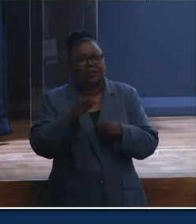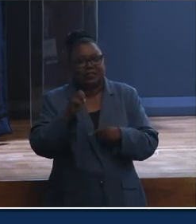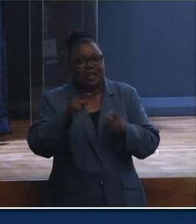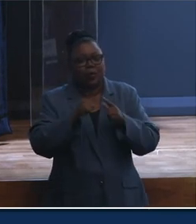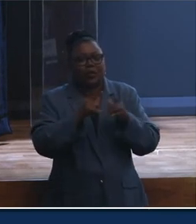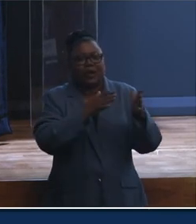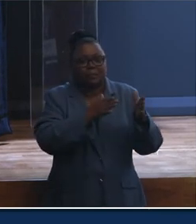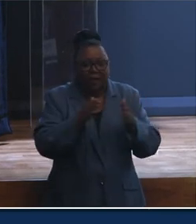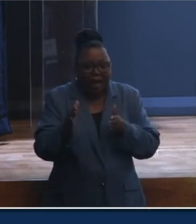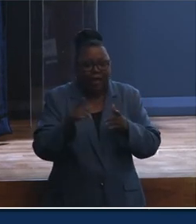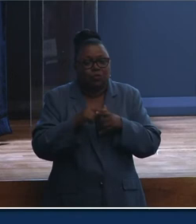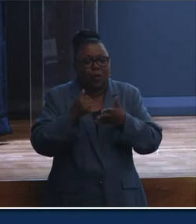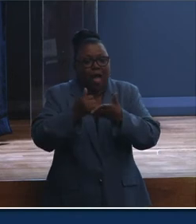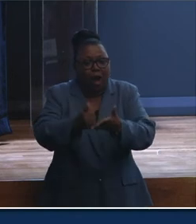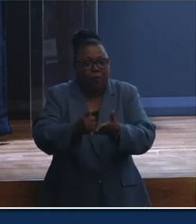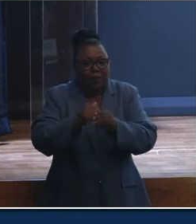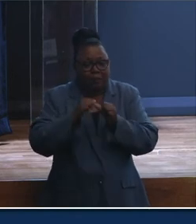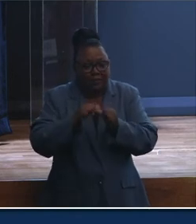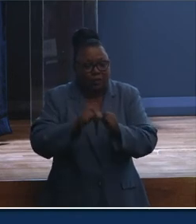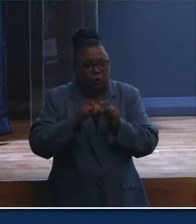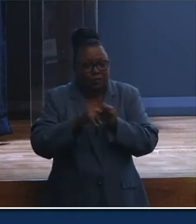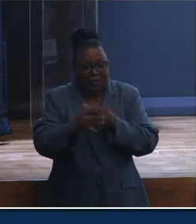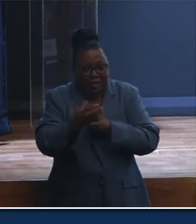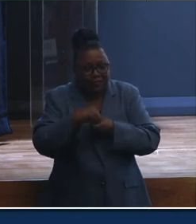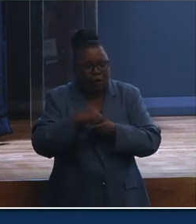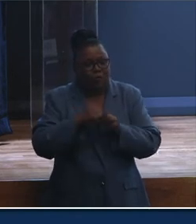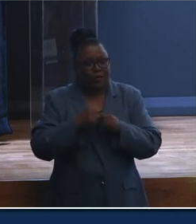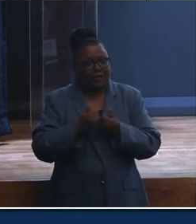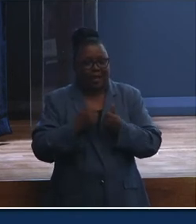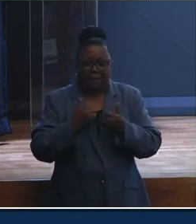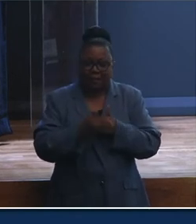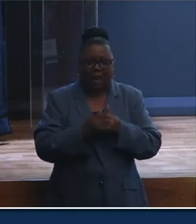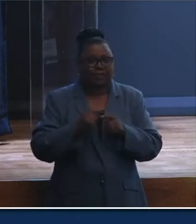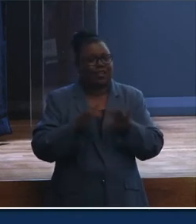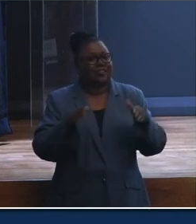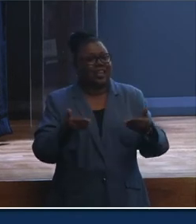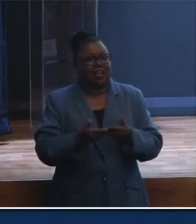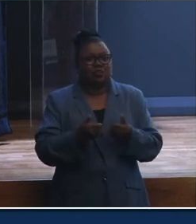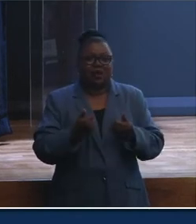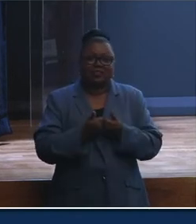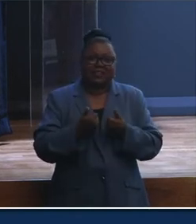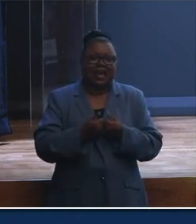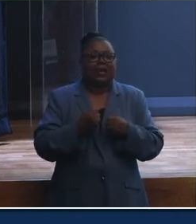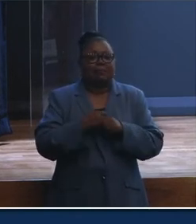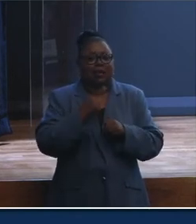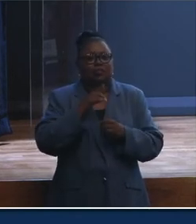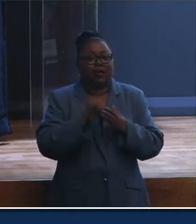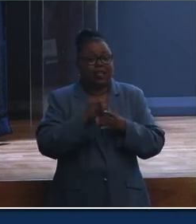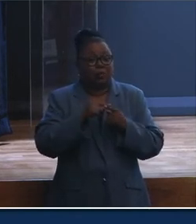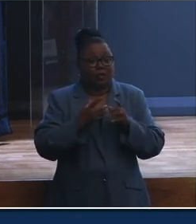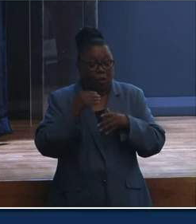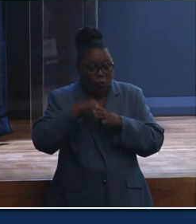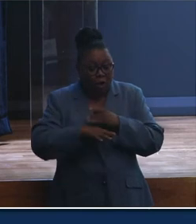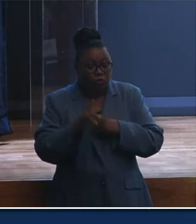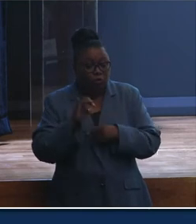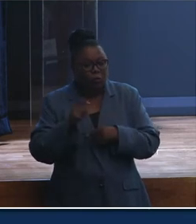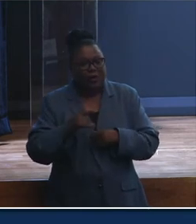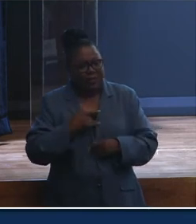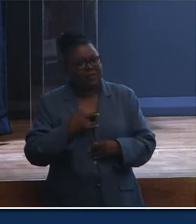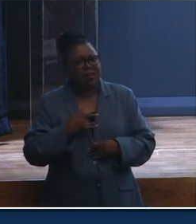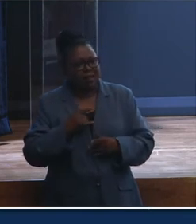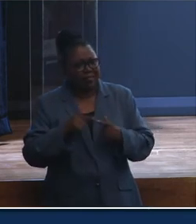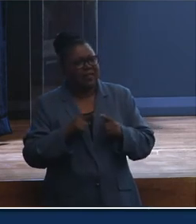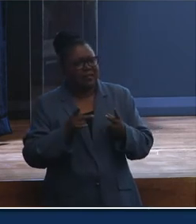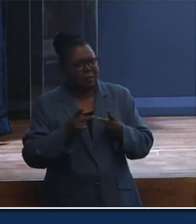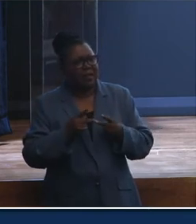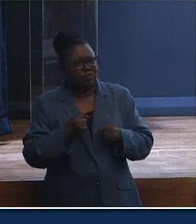with a plan to help them continue to stay involved in this game beyond just the introduction of this game, and making sure that when they walk into a rink, they feel that this